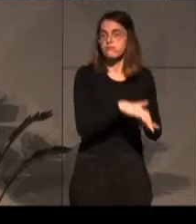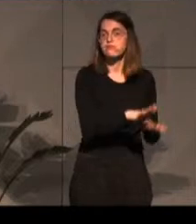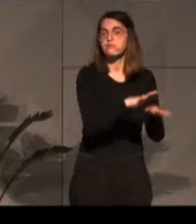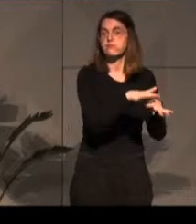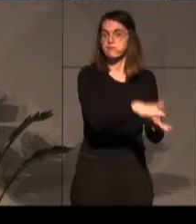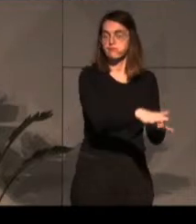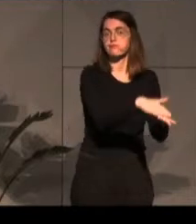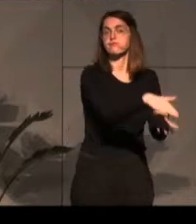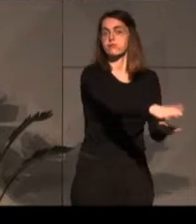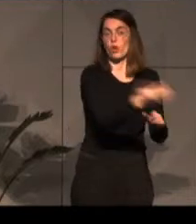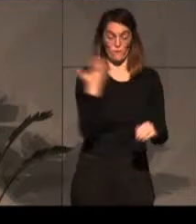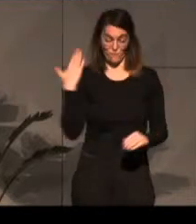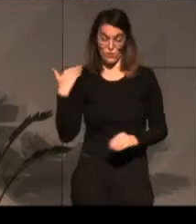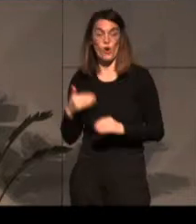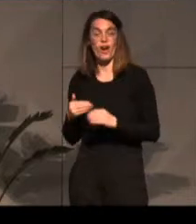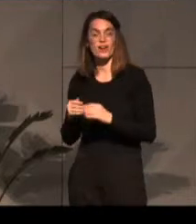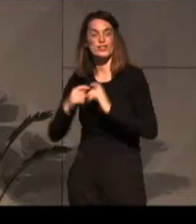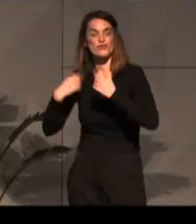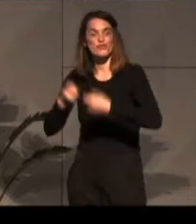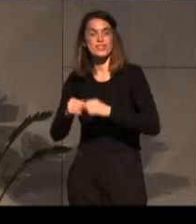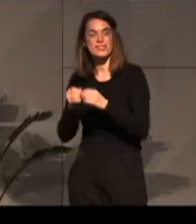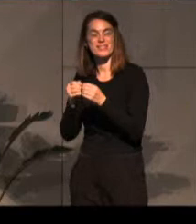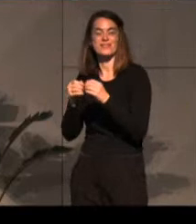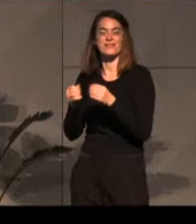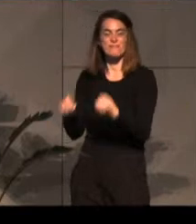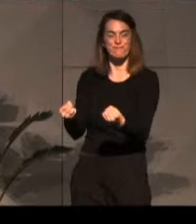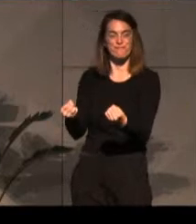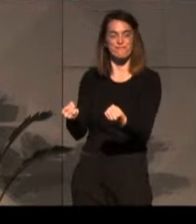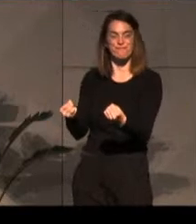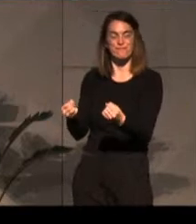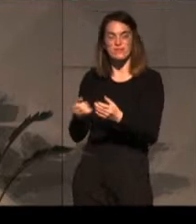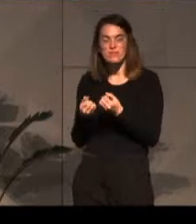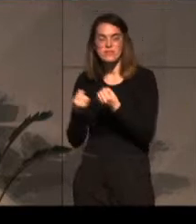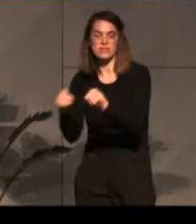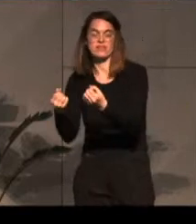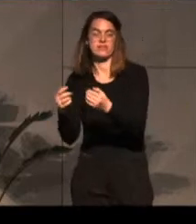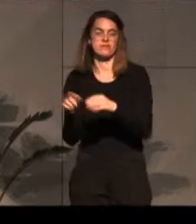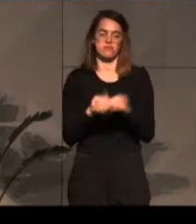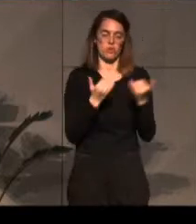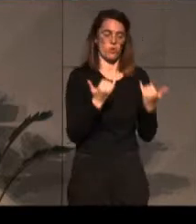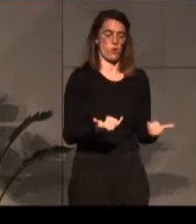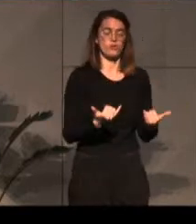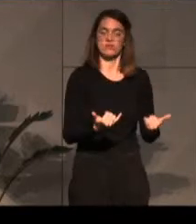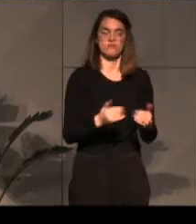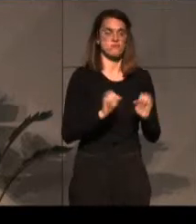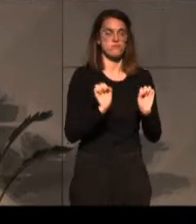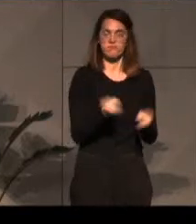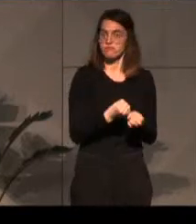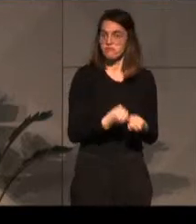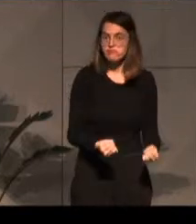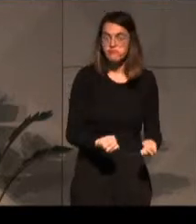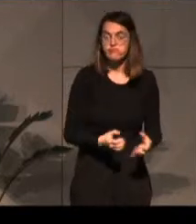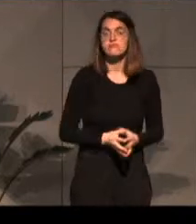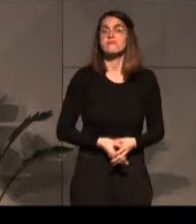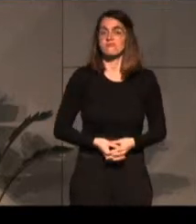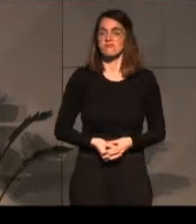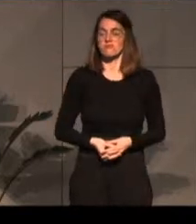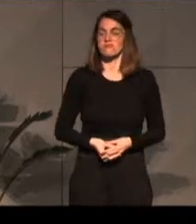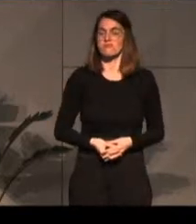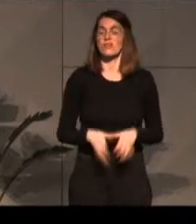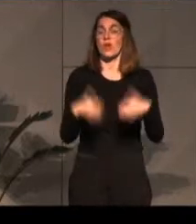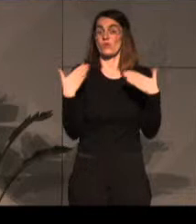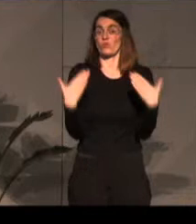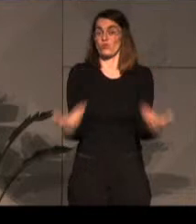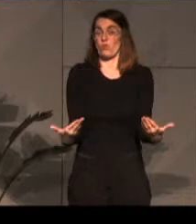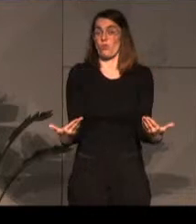have open waters where we used to use skis, and we now use boats where it used to be so easy to